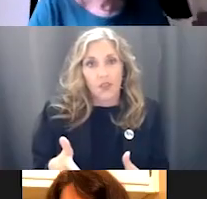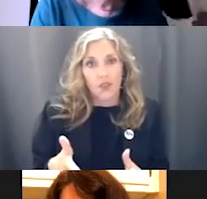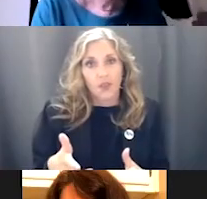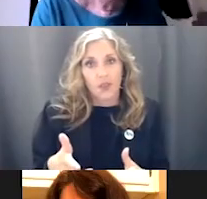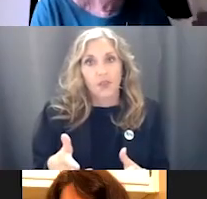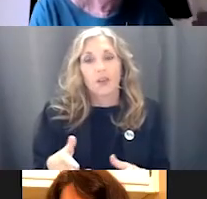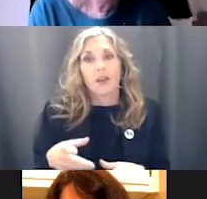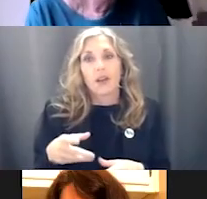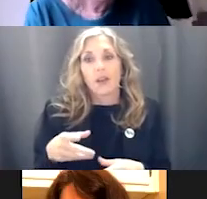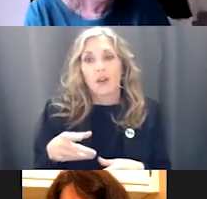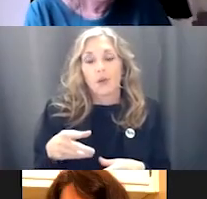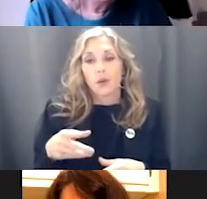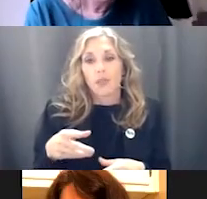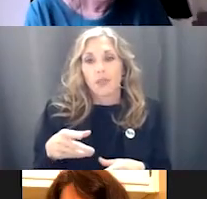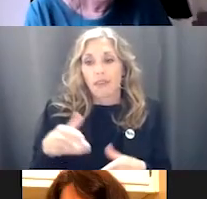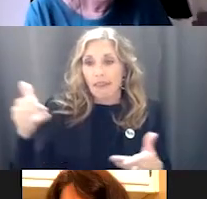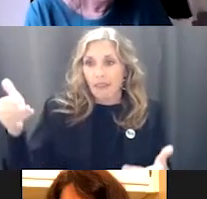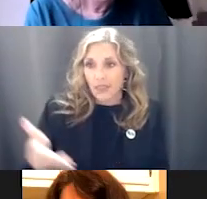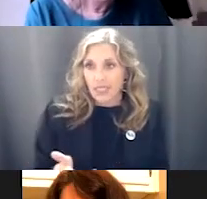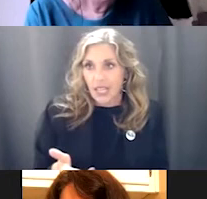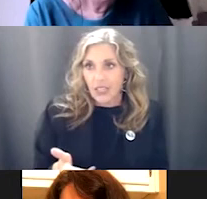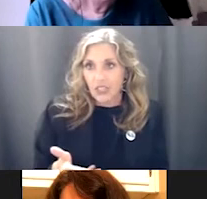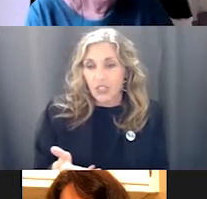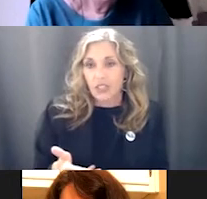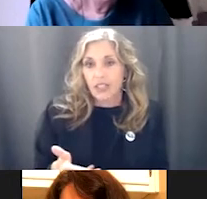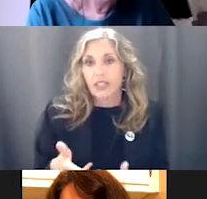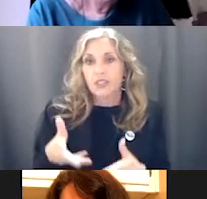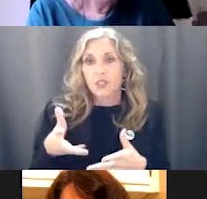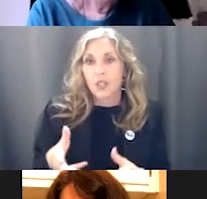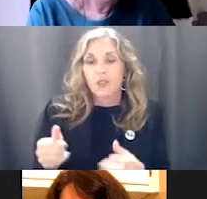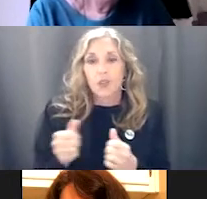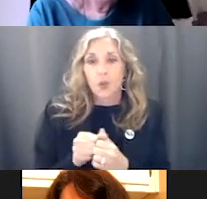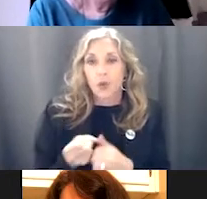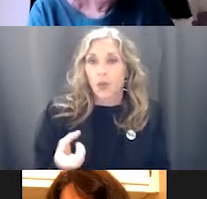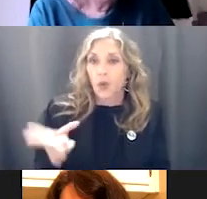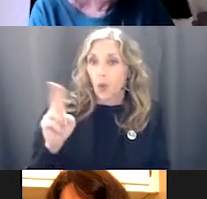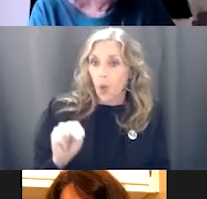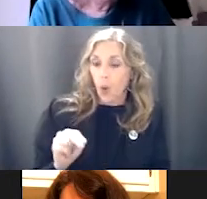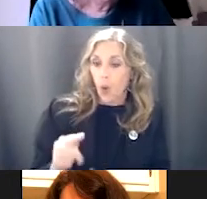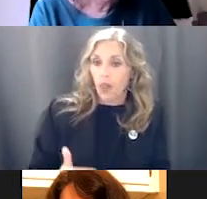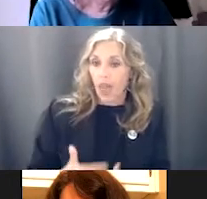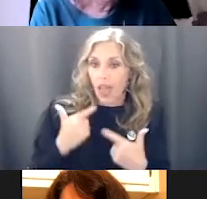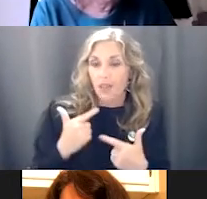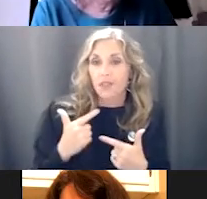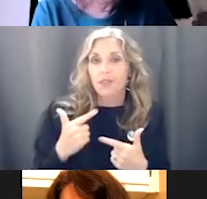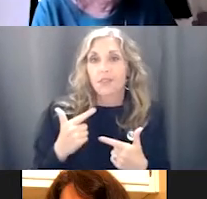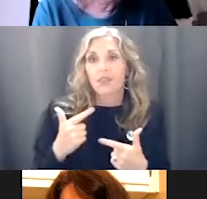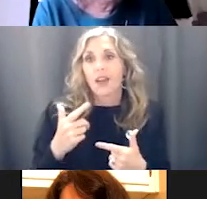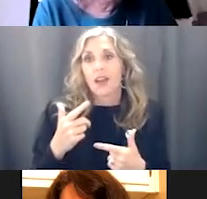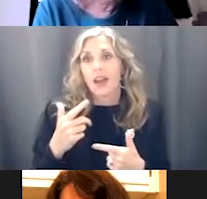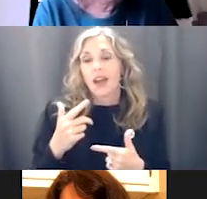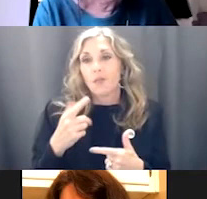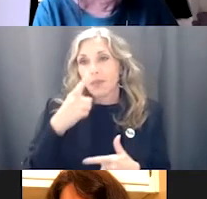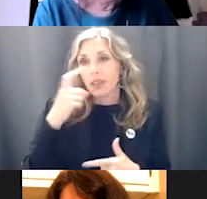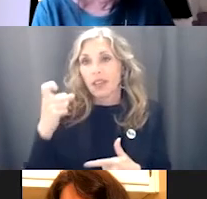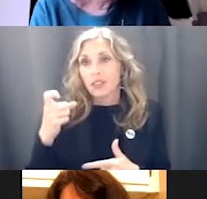own life and to find those magical moments of love and connection and care, because you